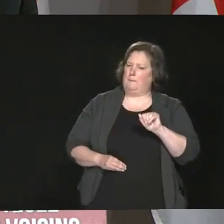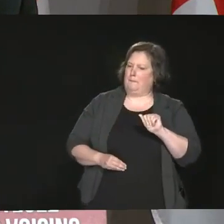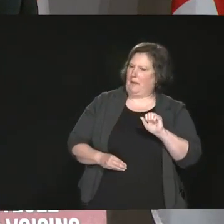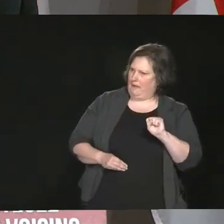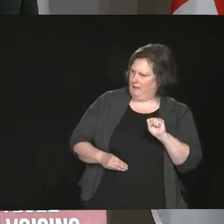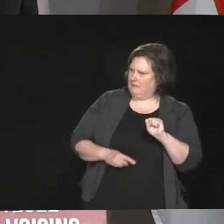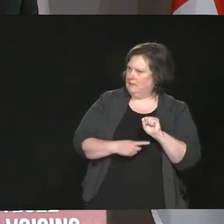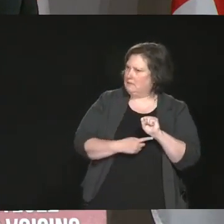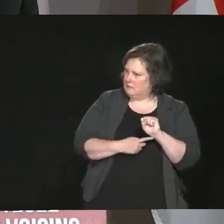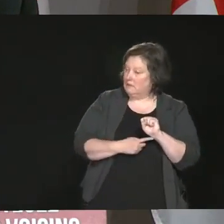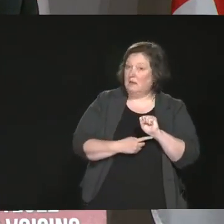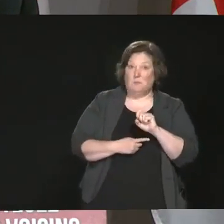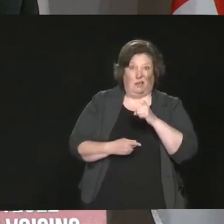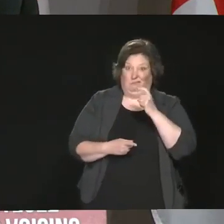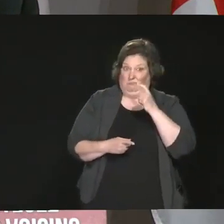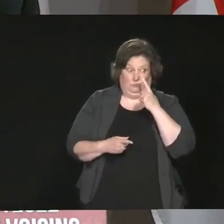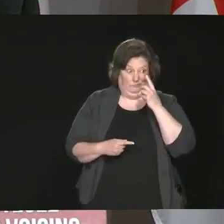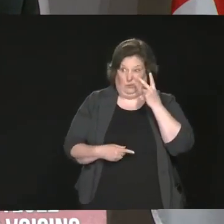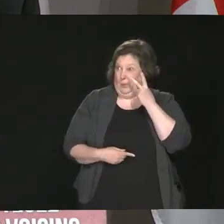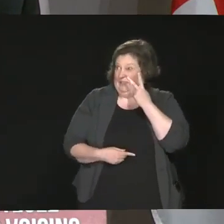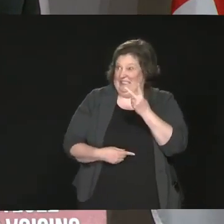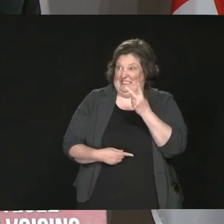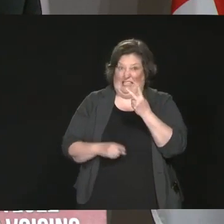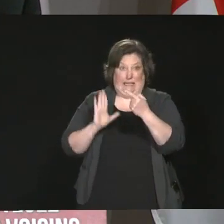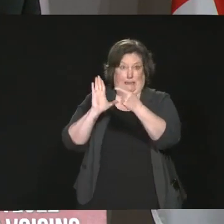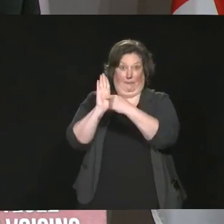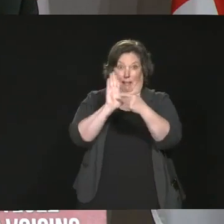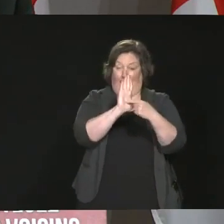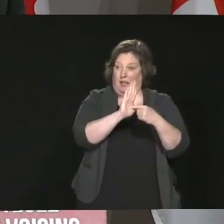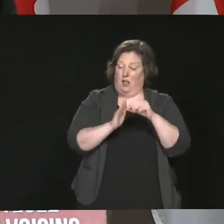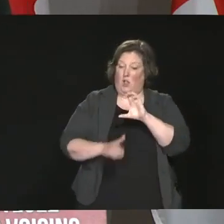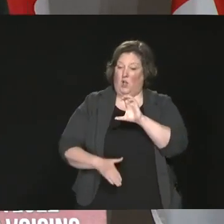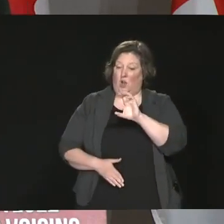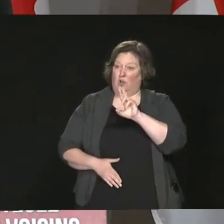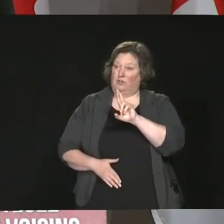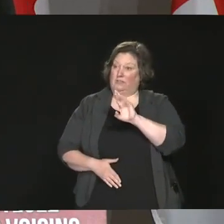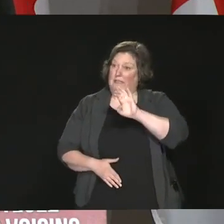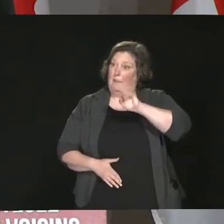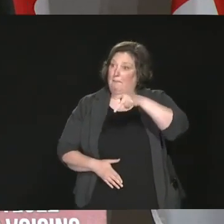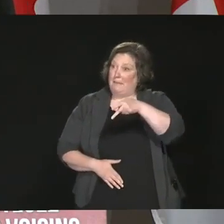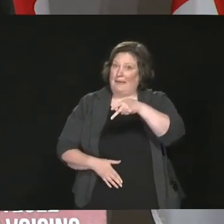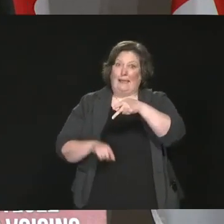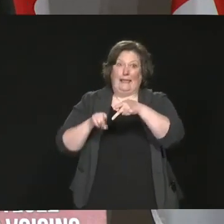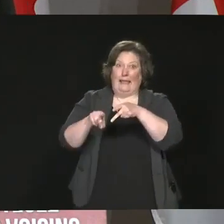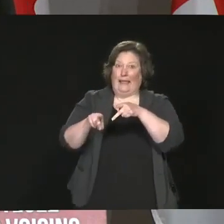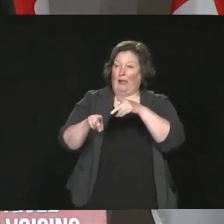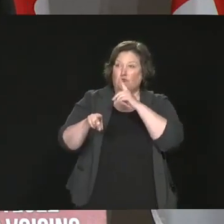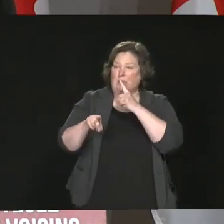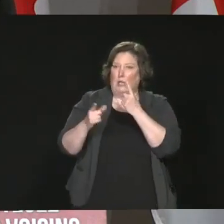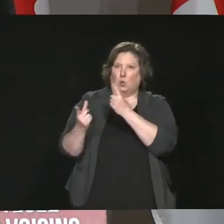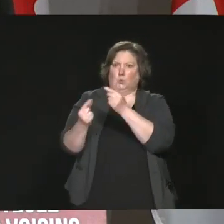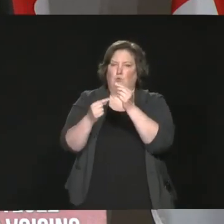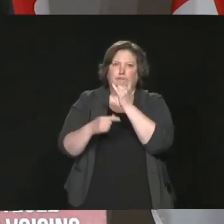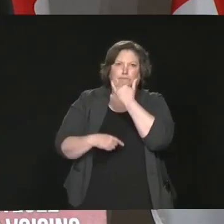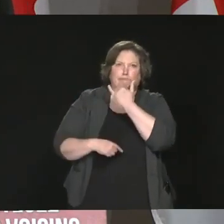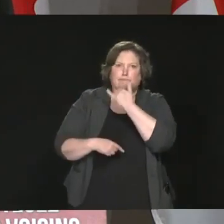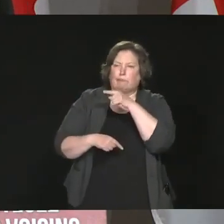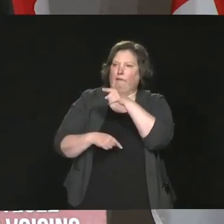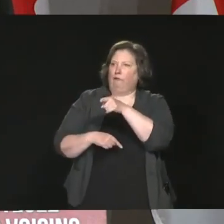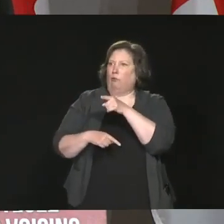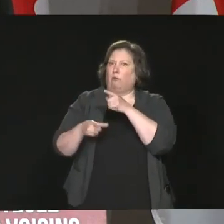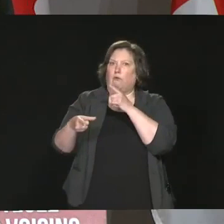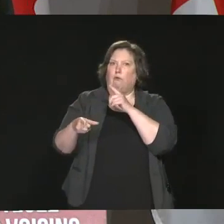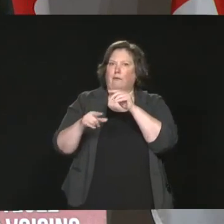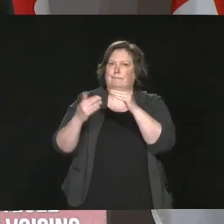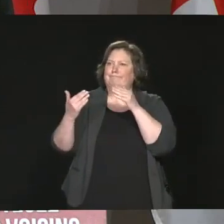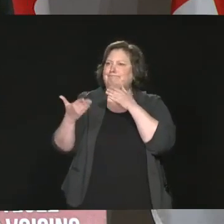instances of what appear to be the RCMP mishandling calls involving Indigenous people. I mean, your colleague Mark Miller used the words he's outraged and pissed off